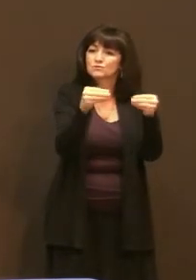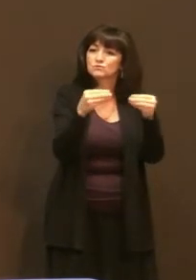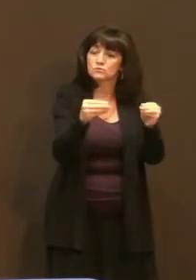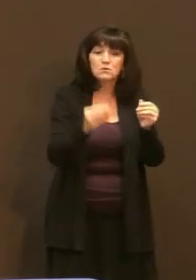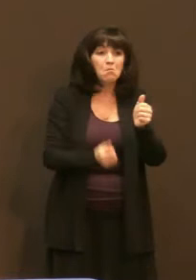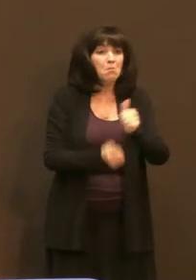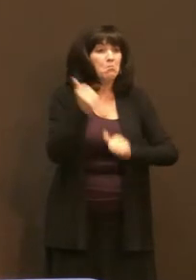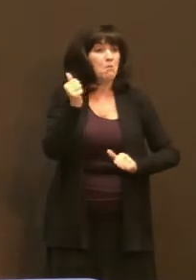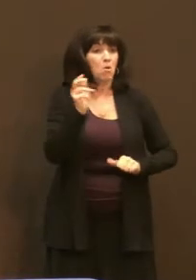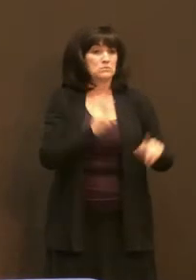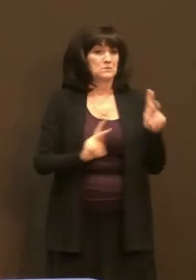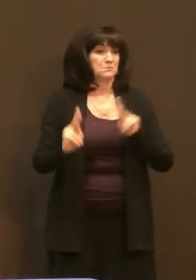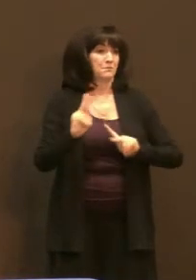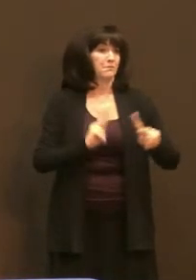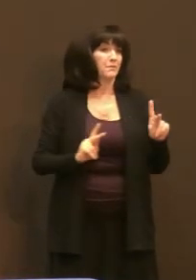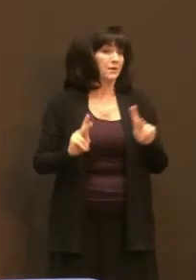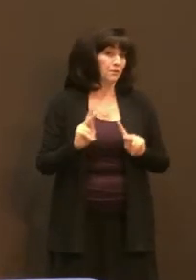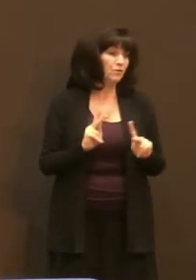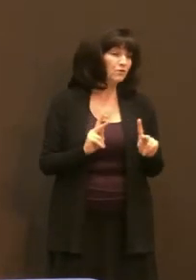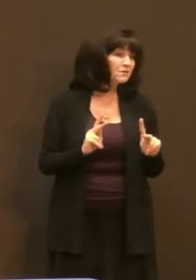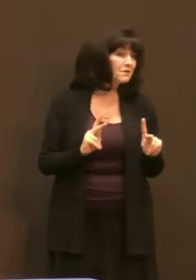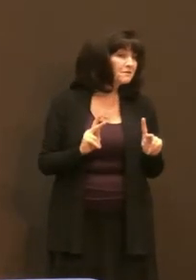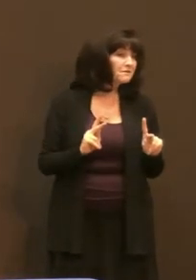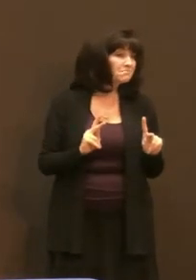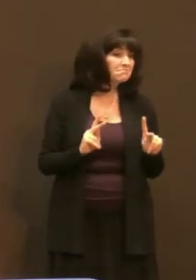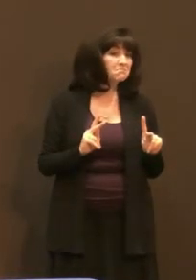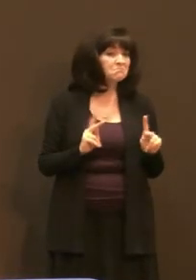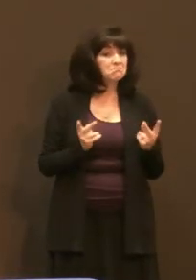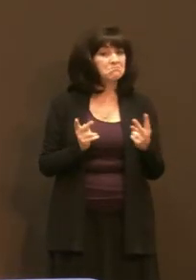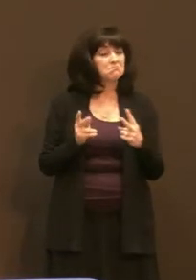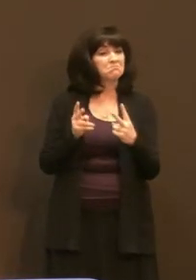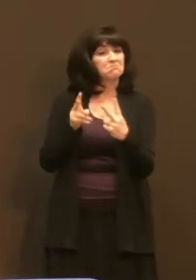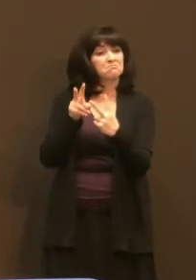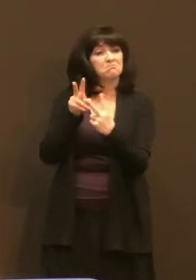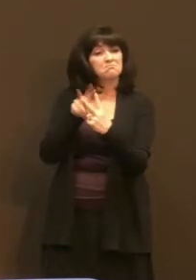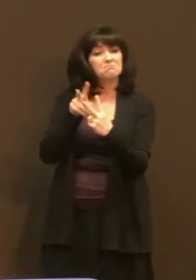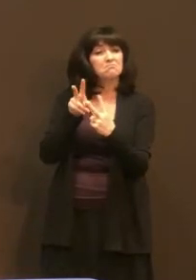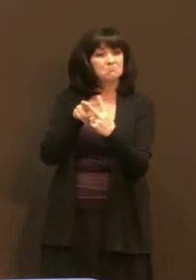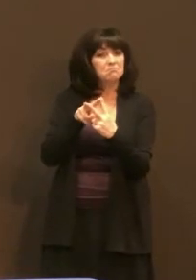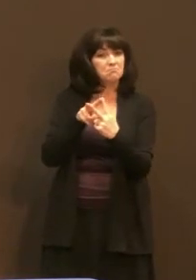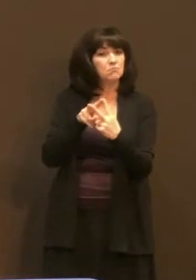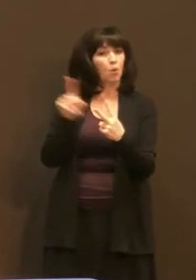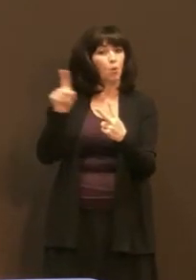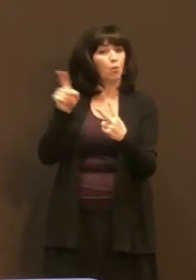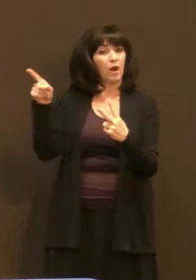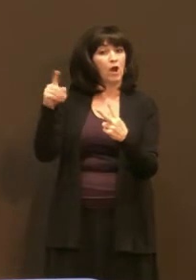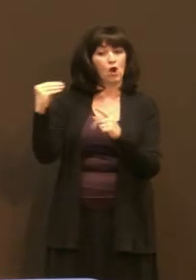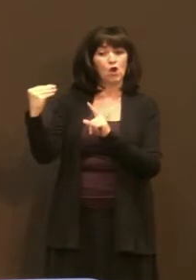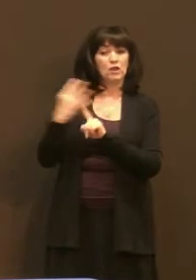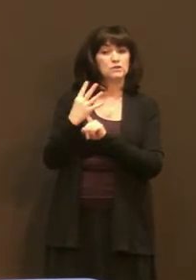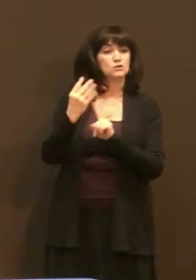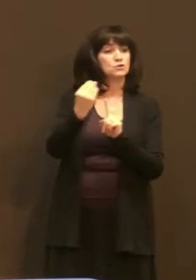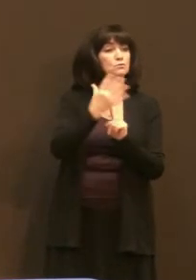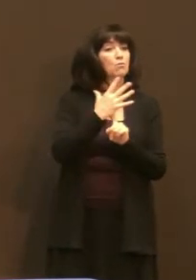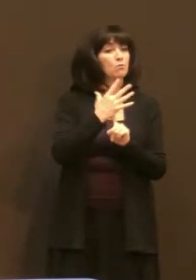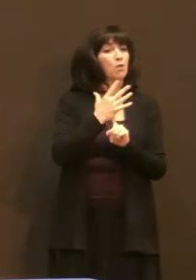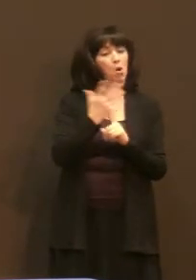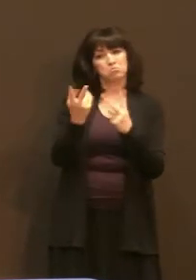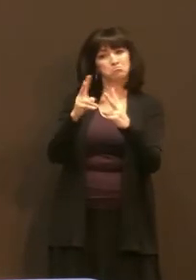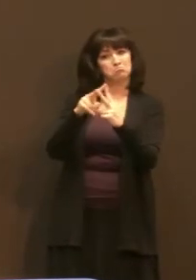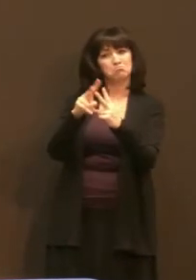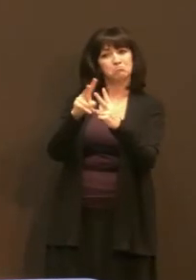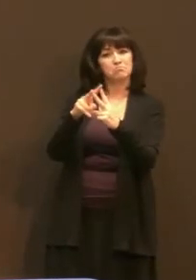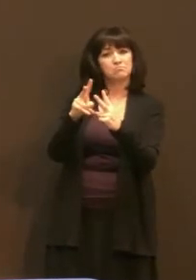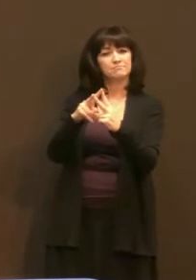this is one of the only places where they are getting exposed to COVID-19. But